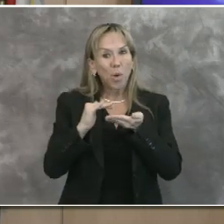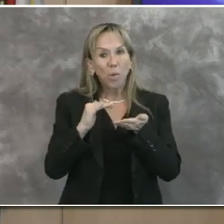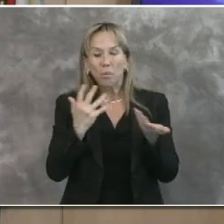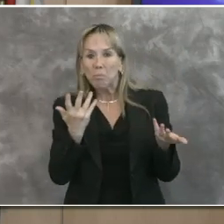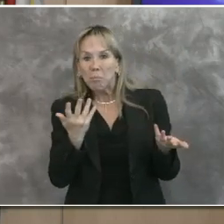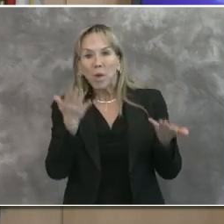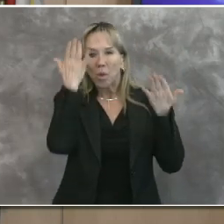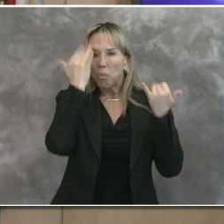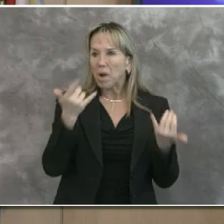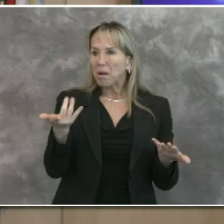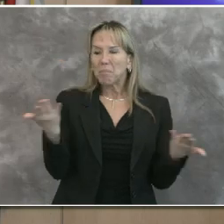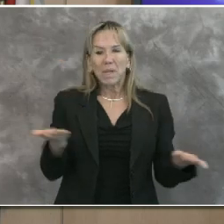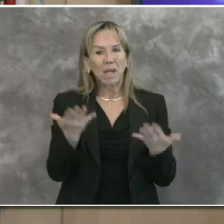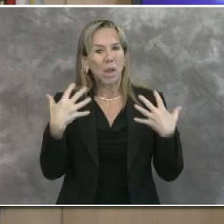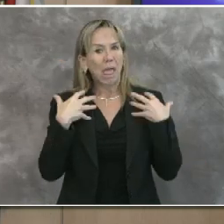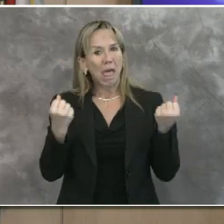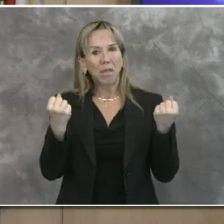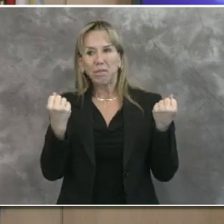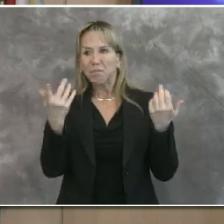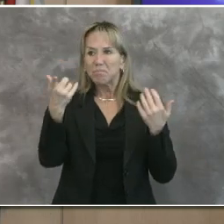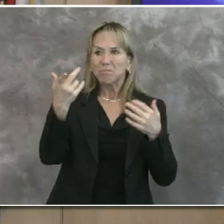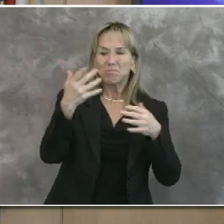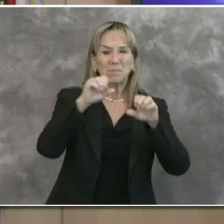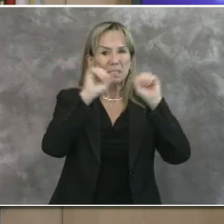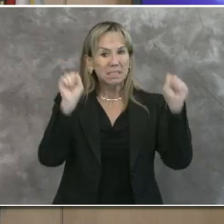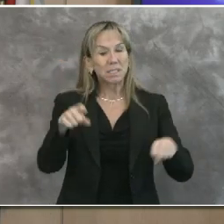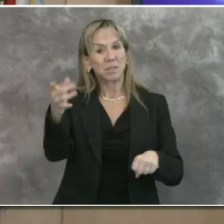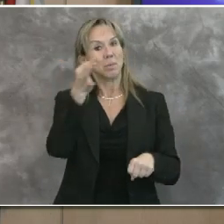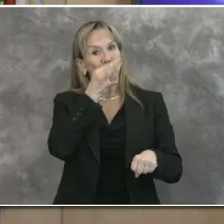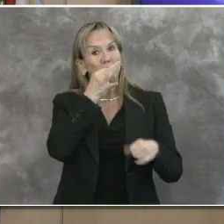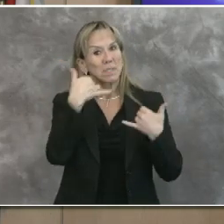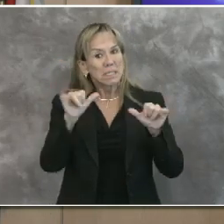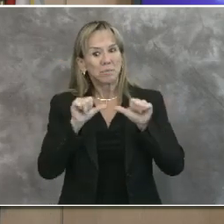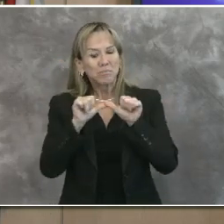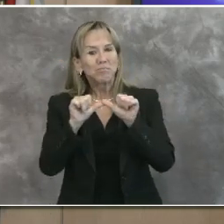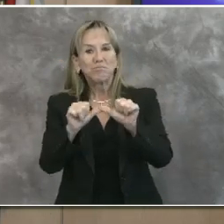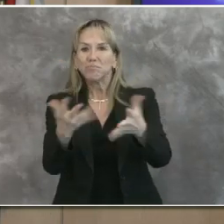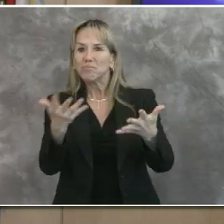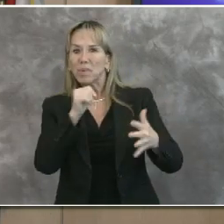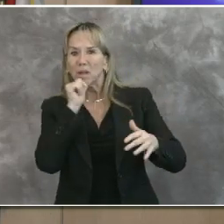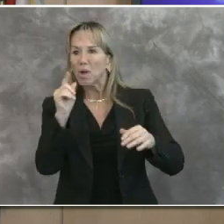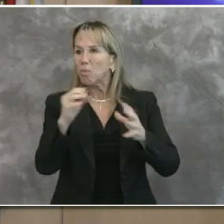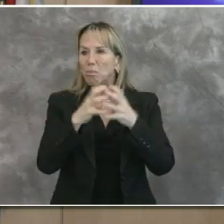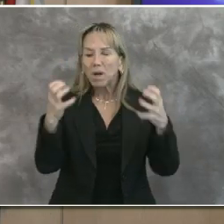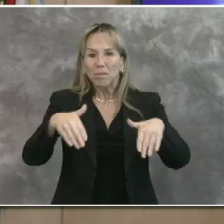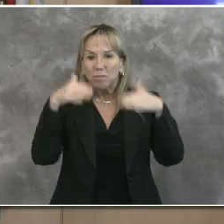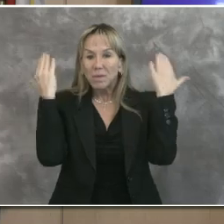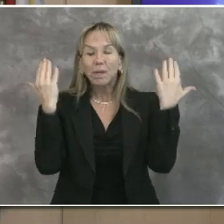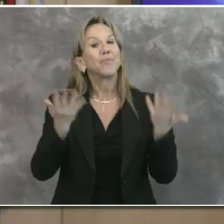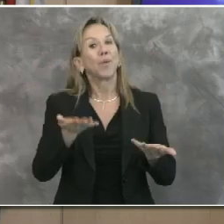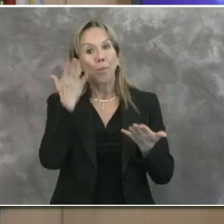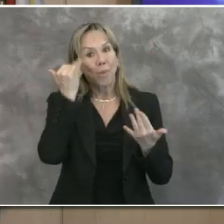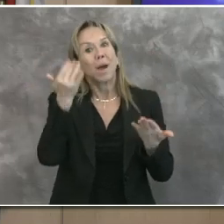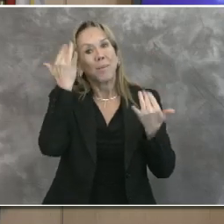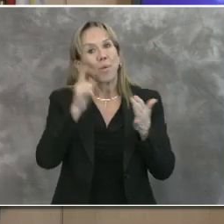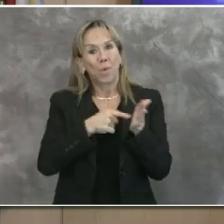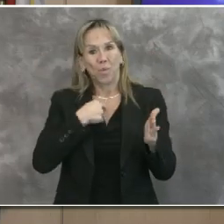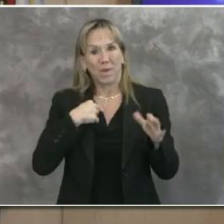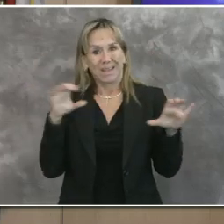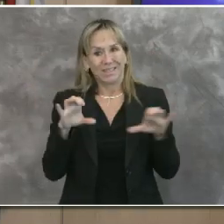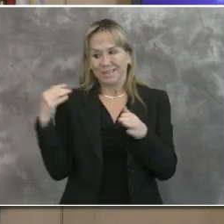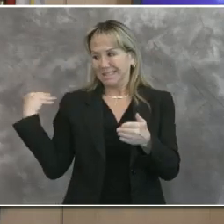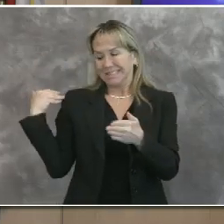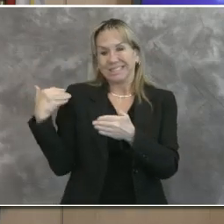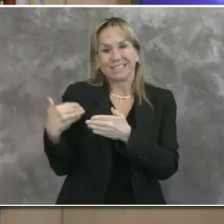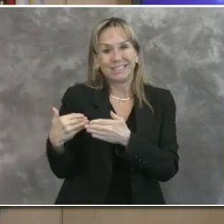health system has been able to maintain its integrity compared to other systems? It is because of the actions that we have taken. And